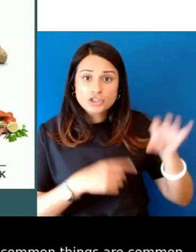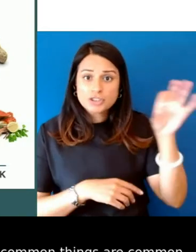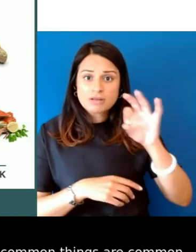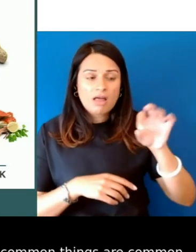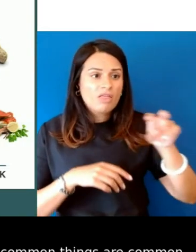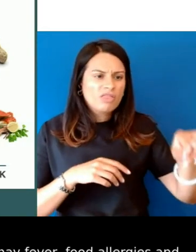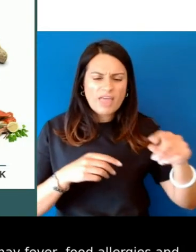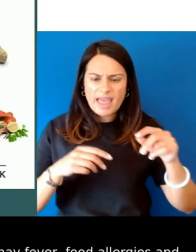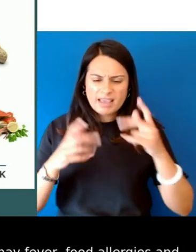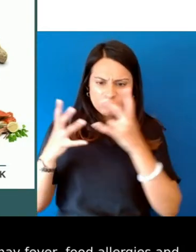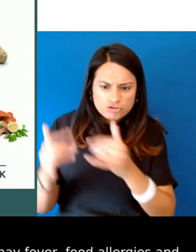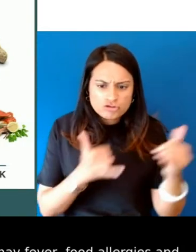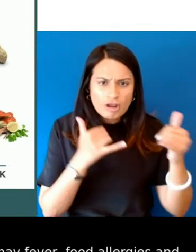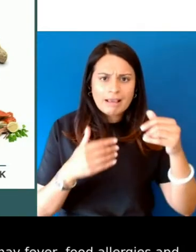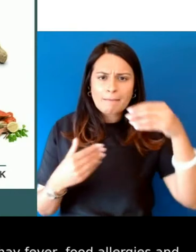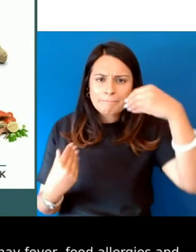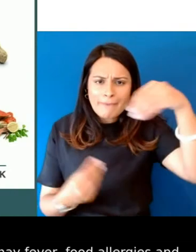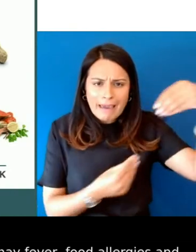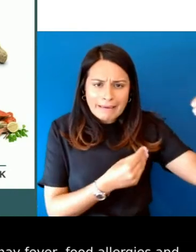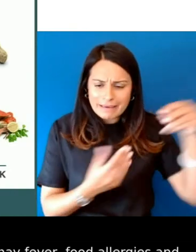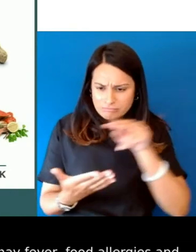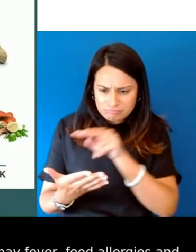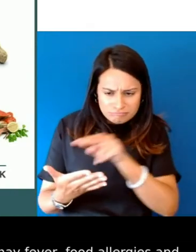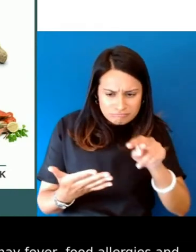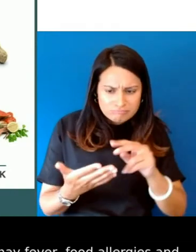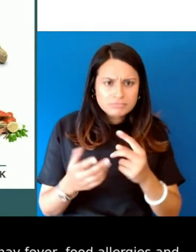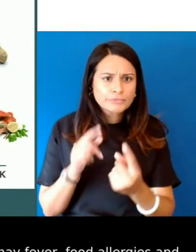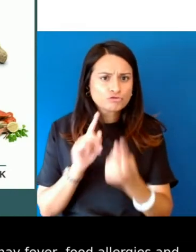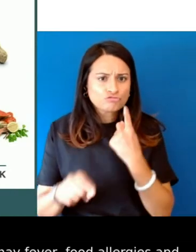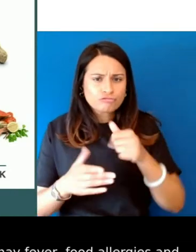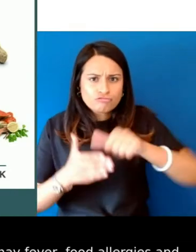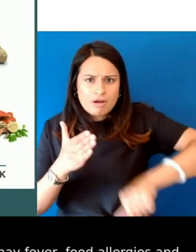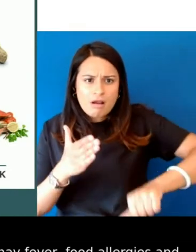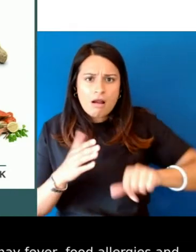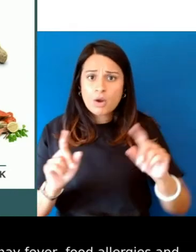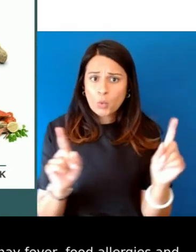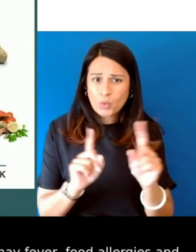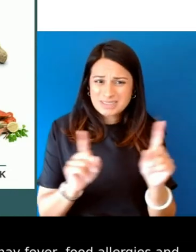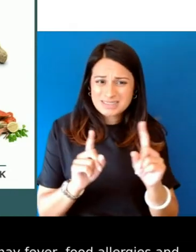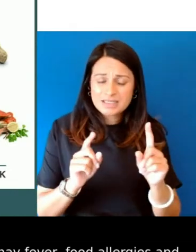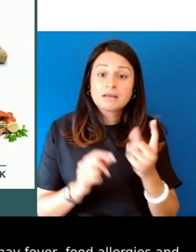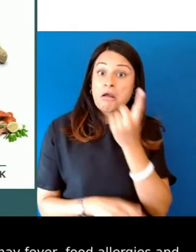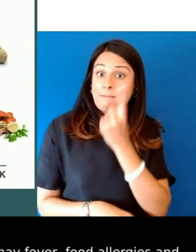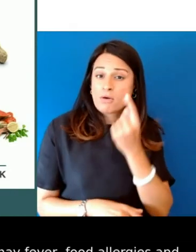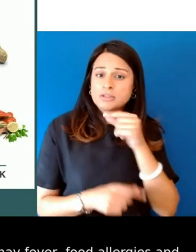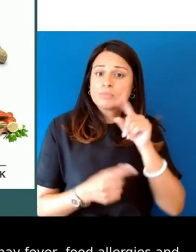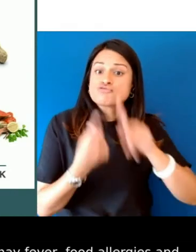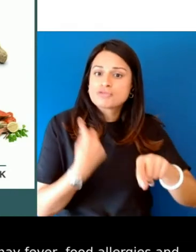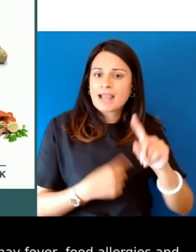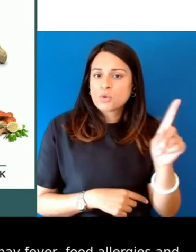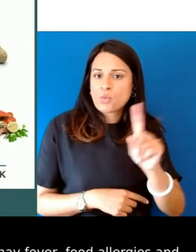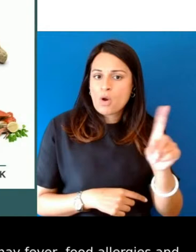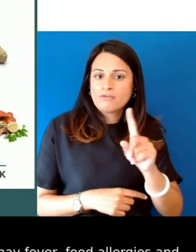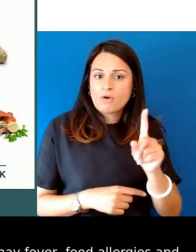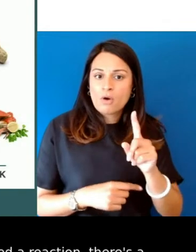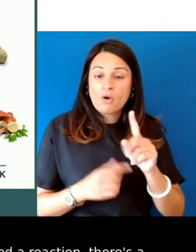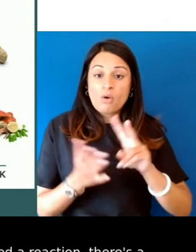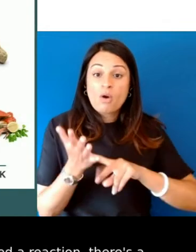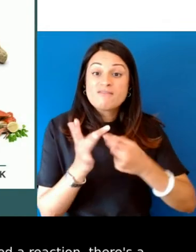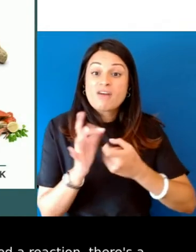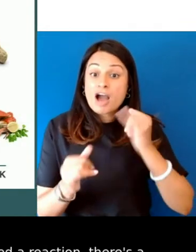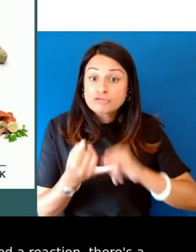to think what might have triggered a reaction there's a possibility that their reaction is actually caused by a virus or is